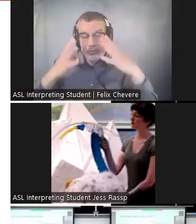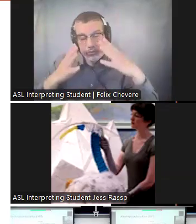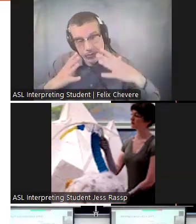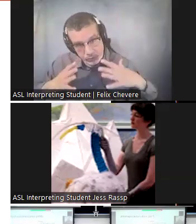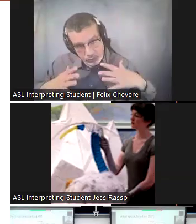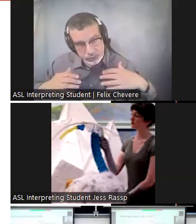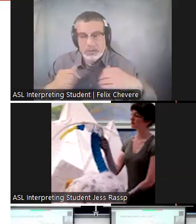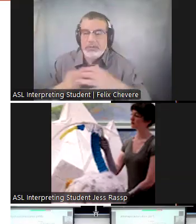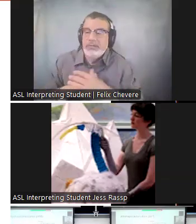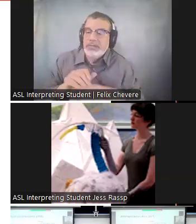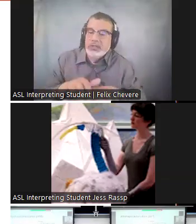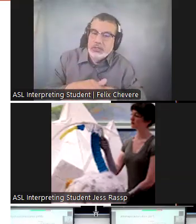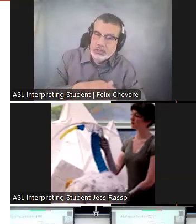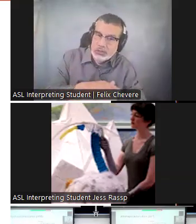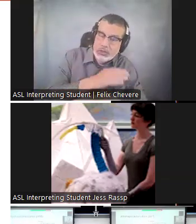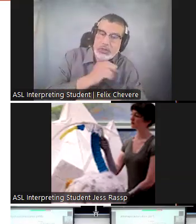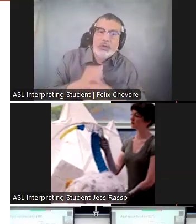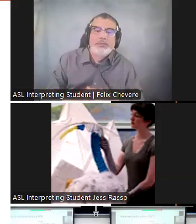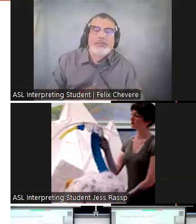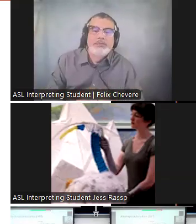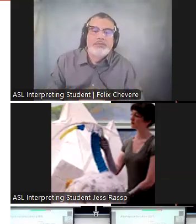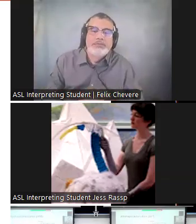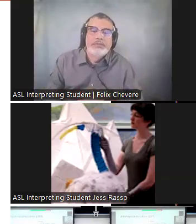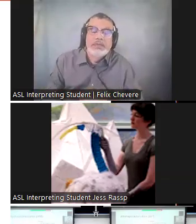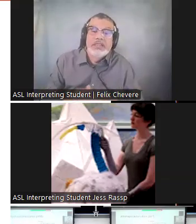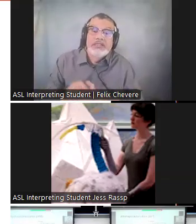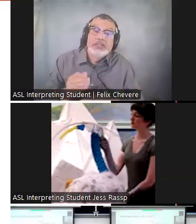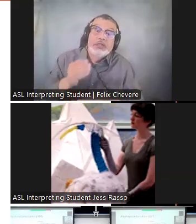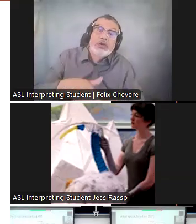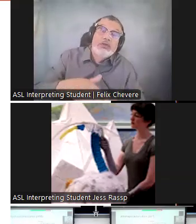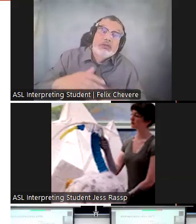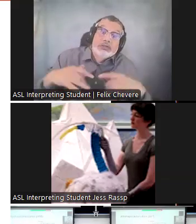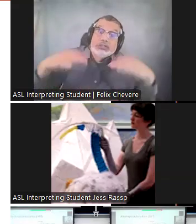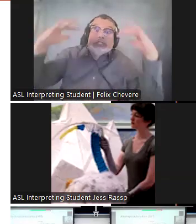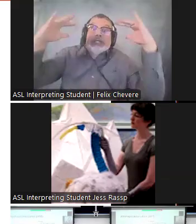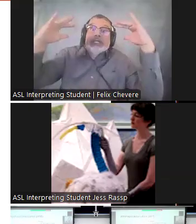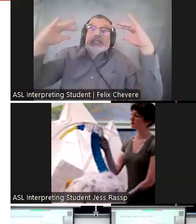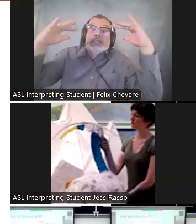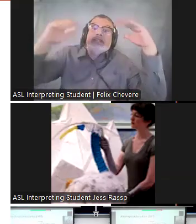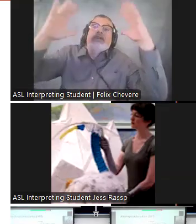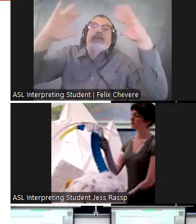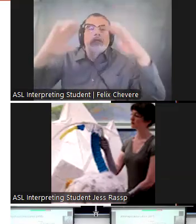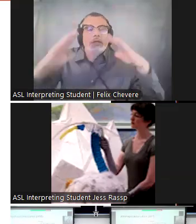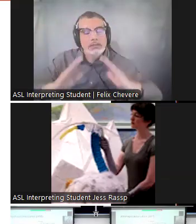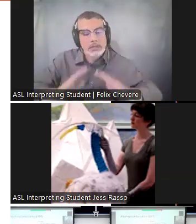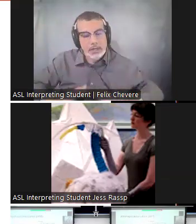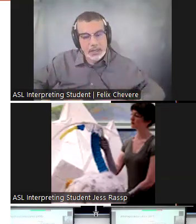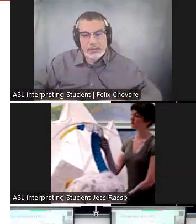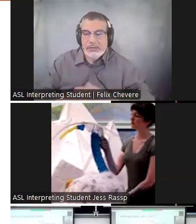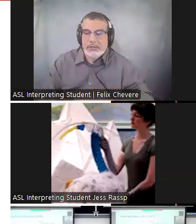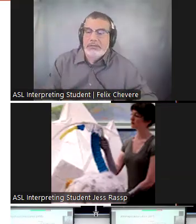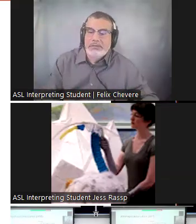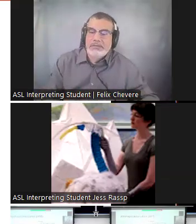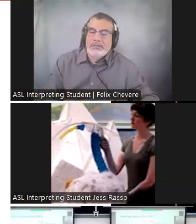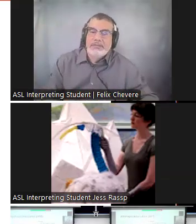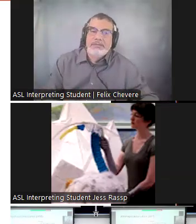that's the neurotoxicity that I was talking about before, right? If it's overstimulated. And so the SK channels help mediate that.